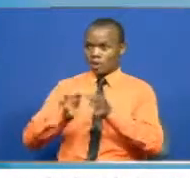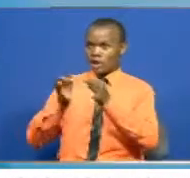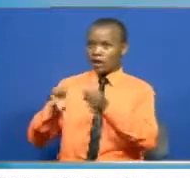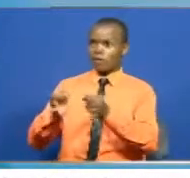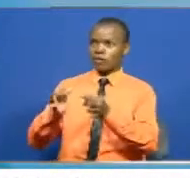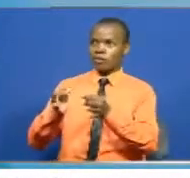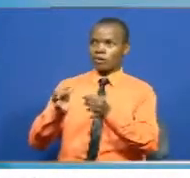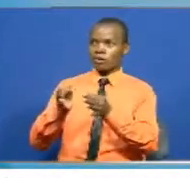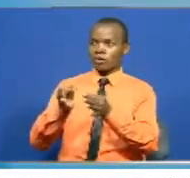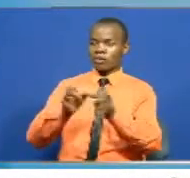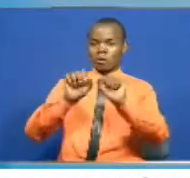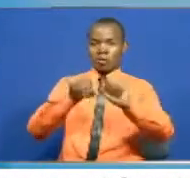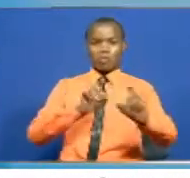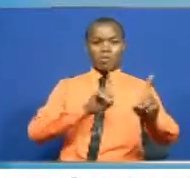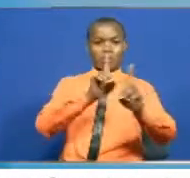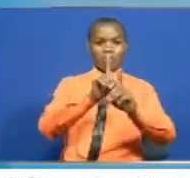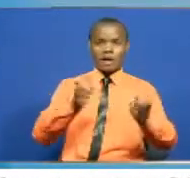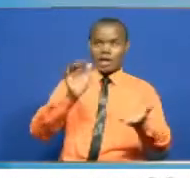if we meet them